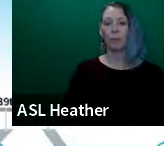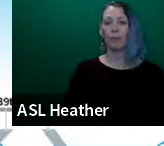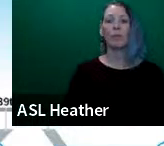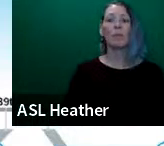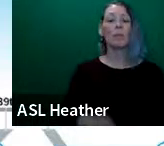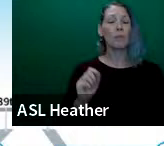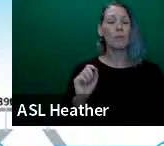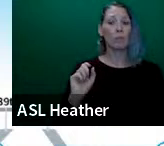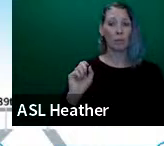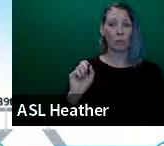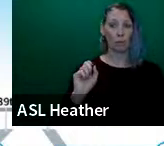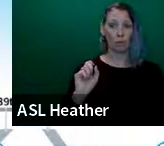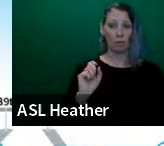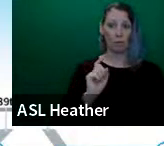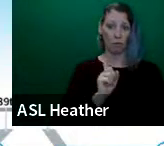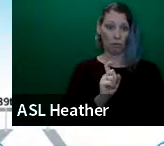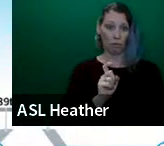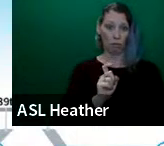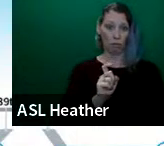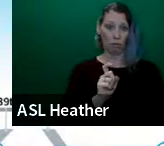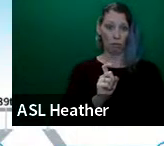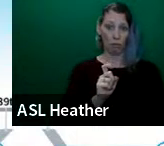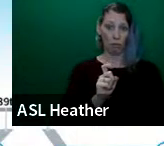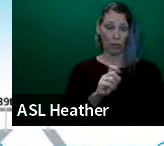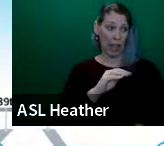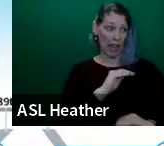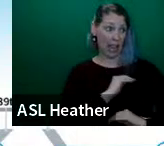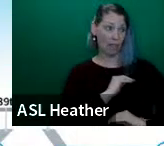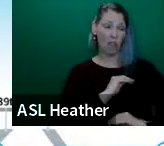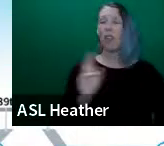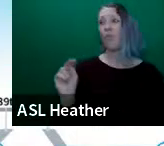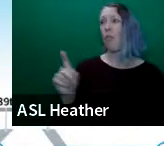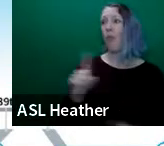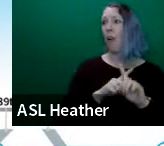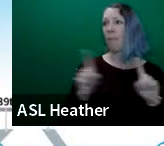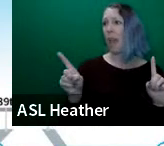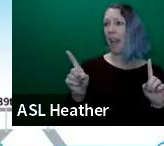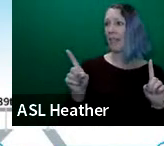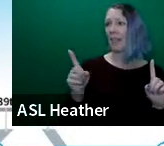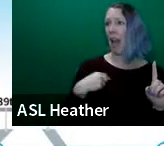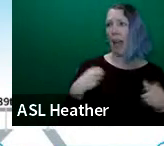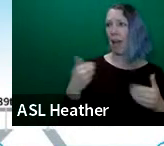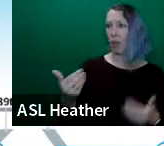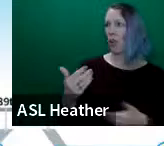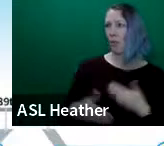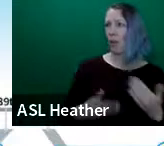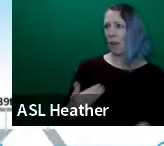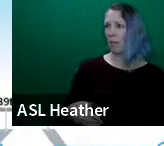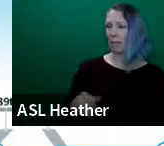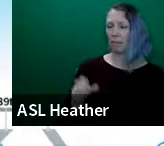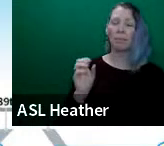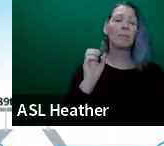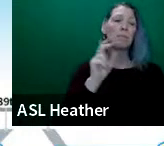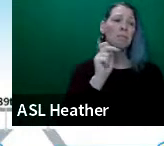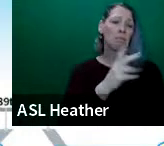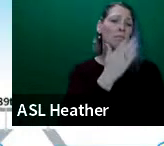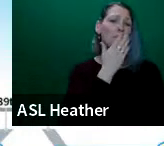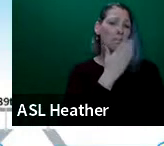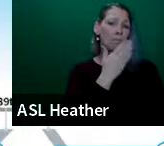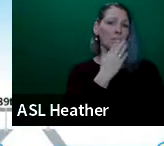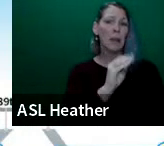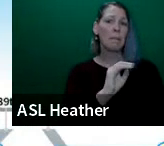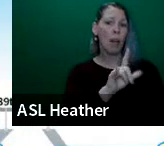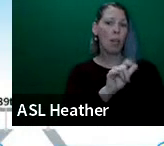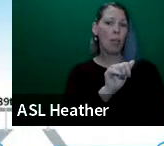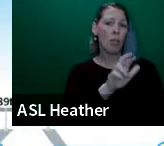Does that satisfy? It doesn't, but I'll move on. Oh, thank you, Commissioner Hardesty. I see Secretary Millar's hand is